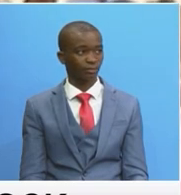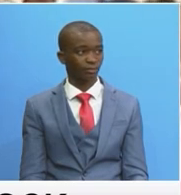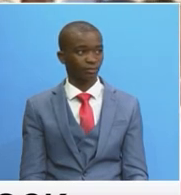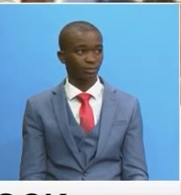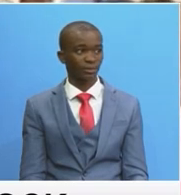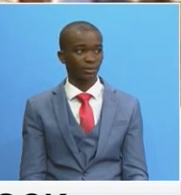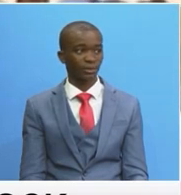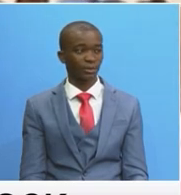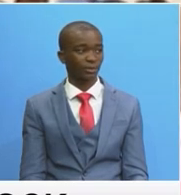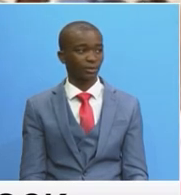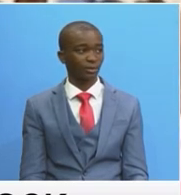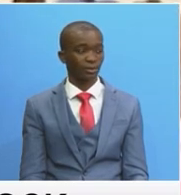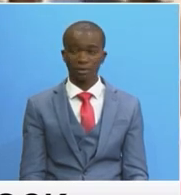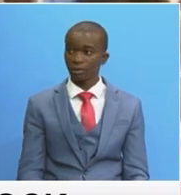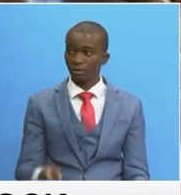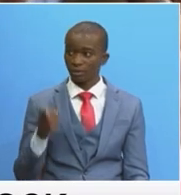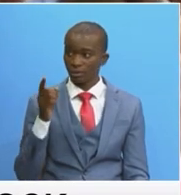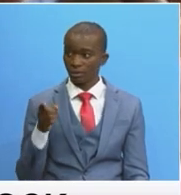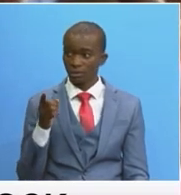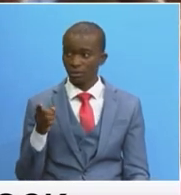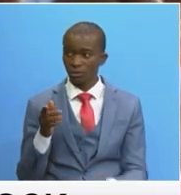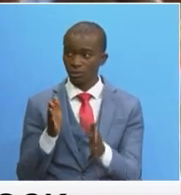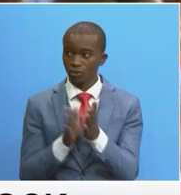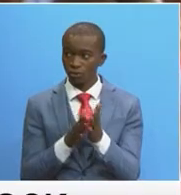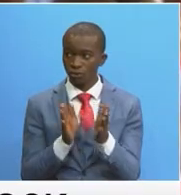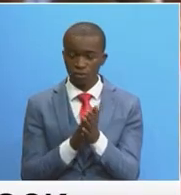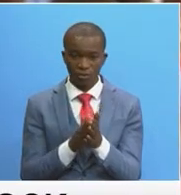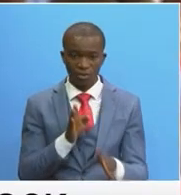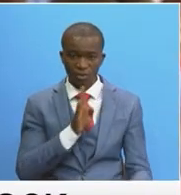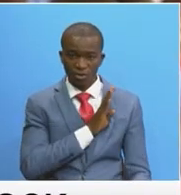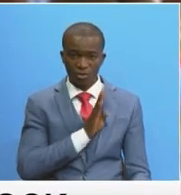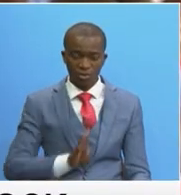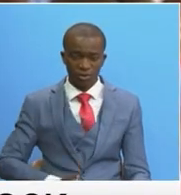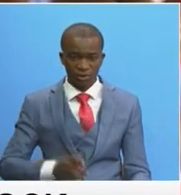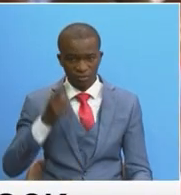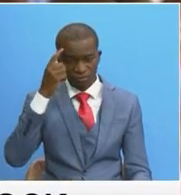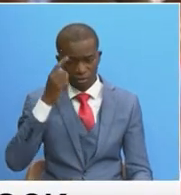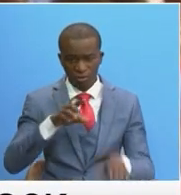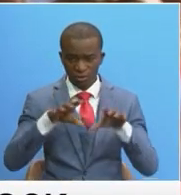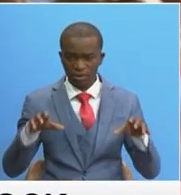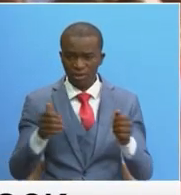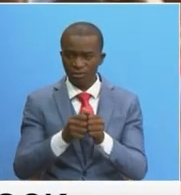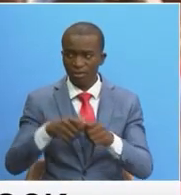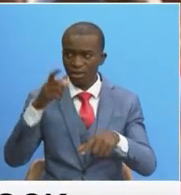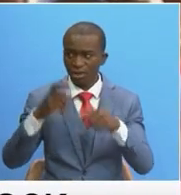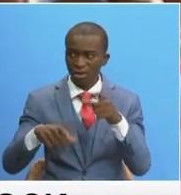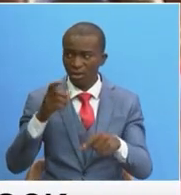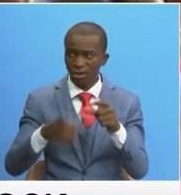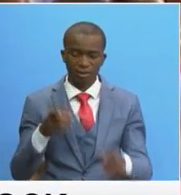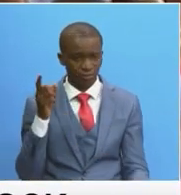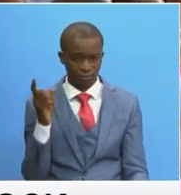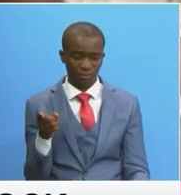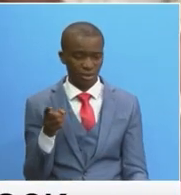boarding schools and offers boarding facilities for children living with disabilities. It took